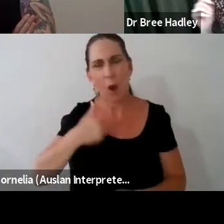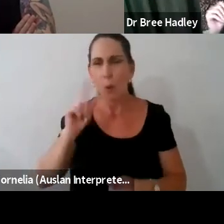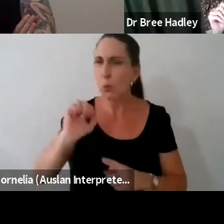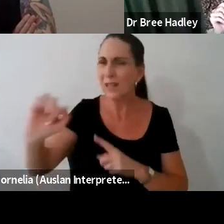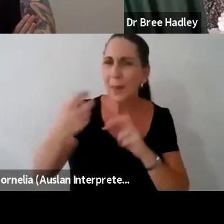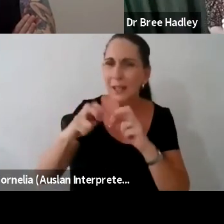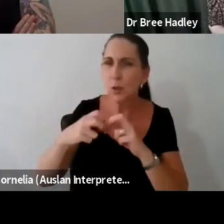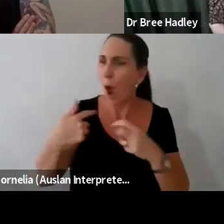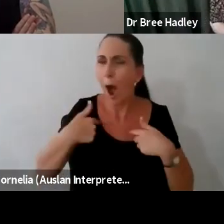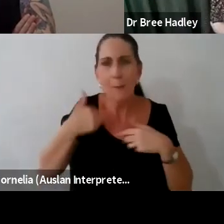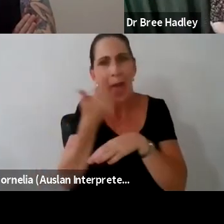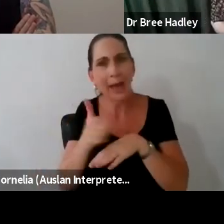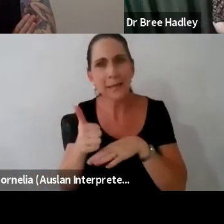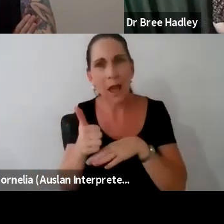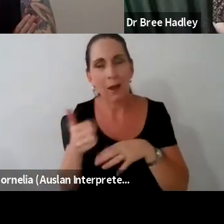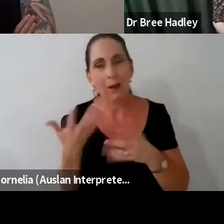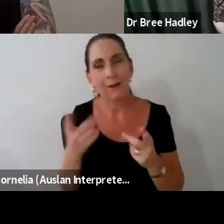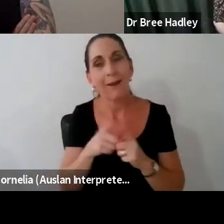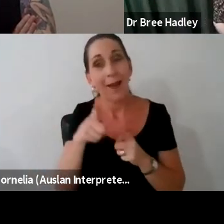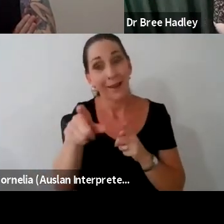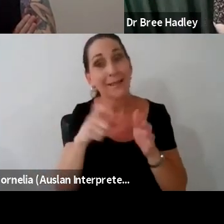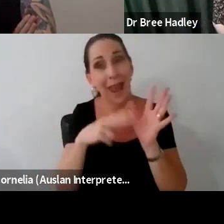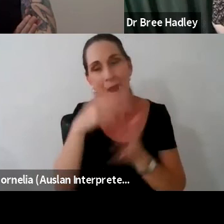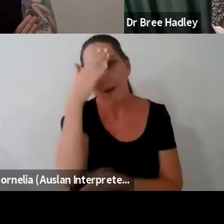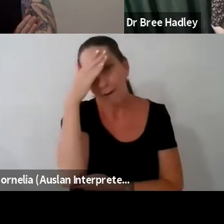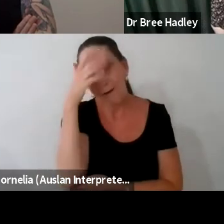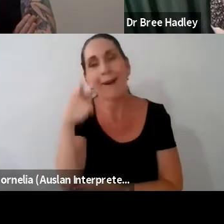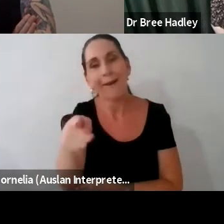remix. Yes, Dan knows it well. I can see he knows it well.